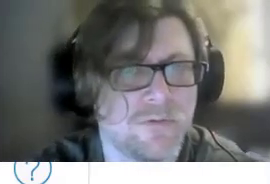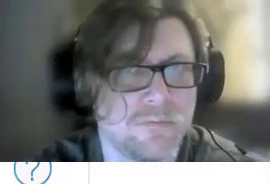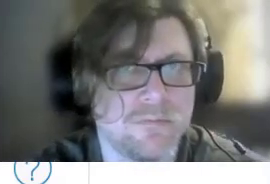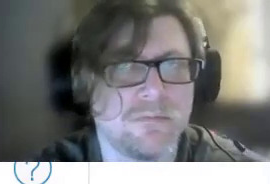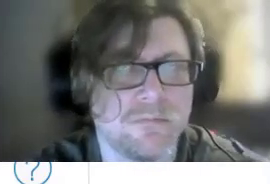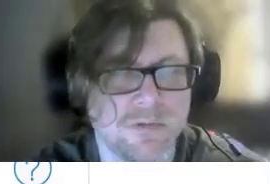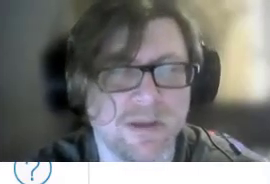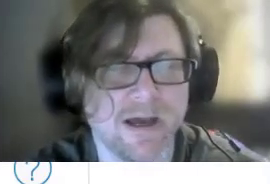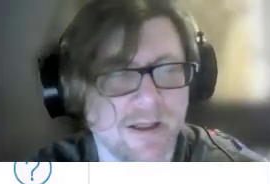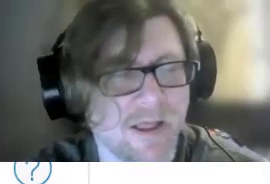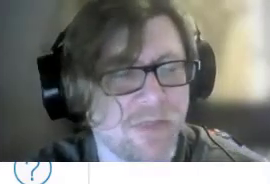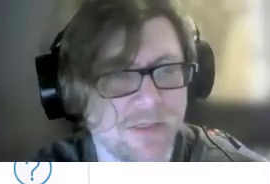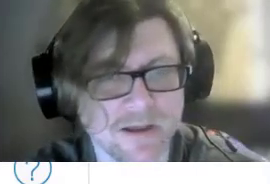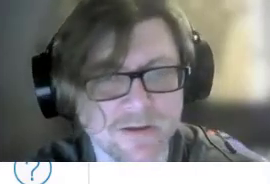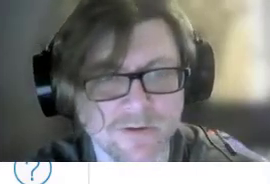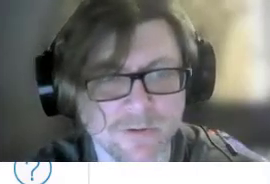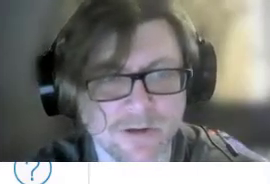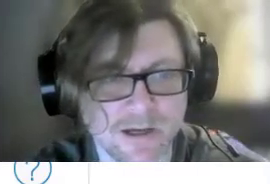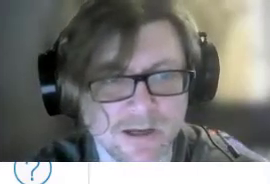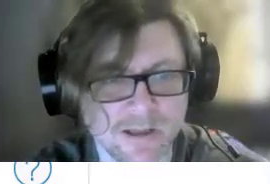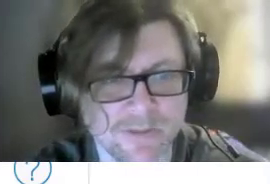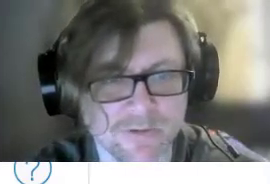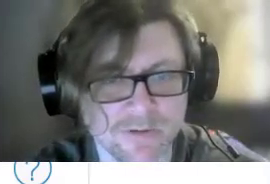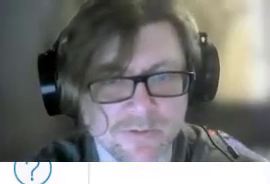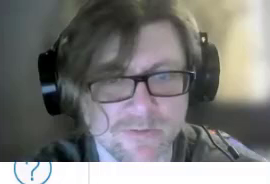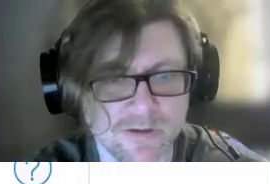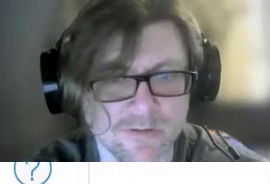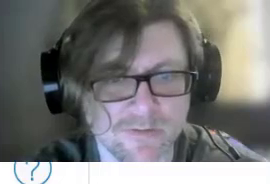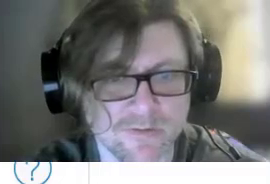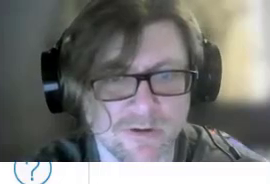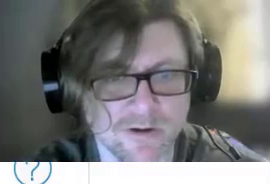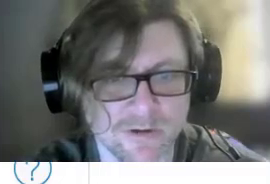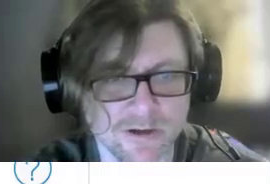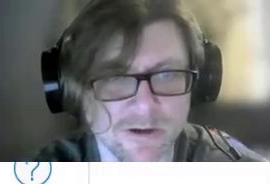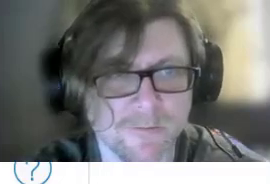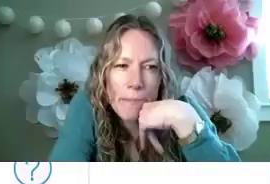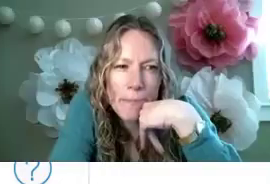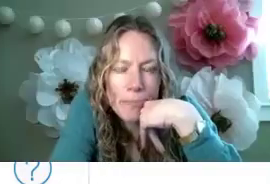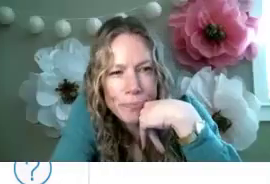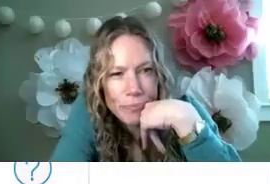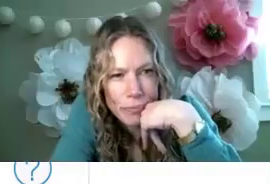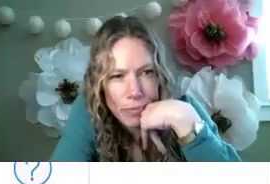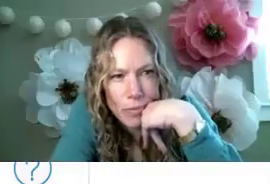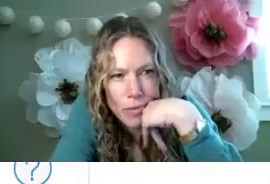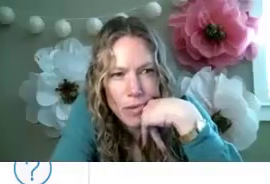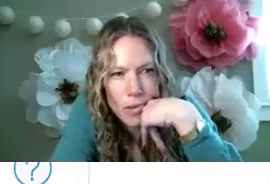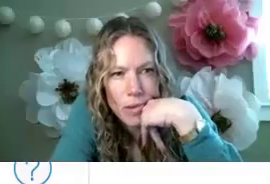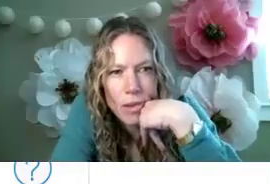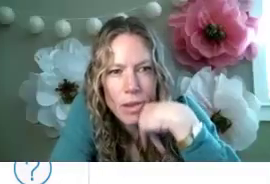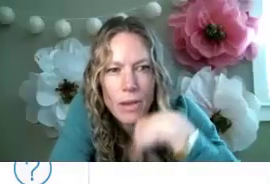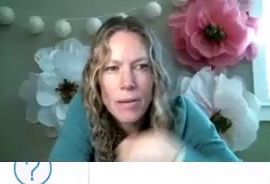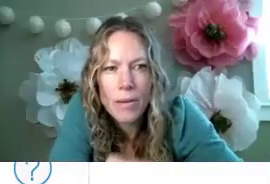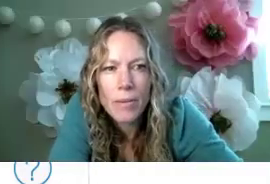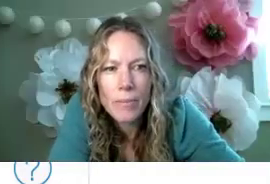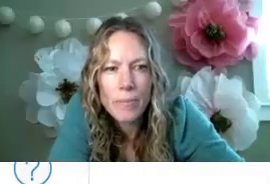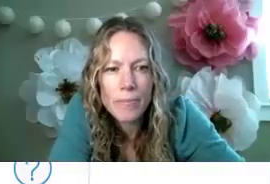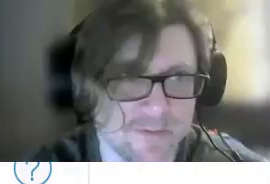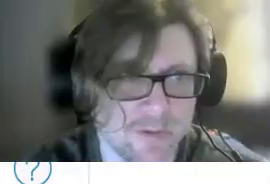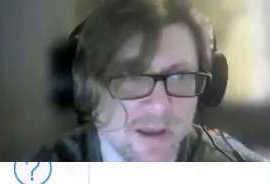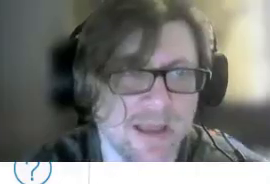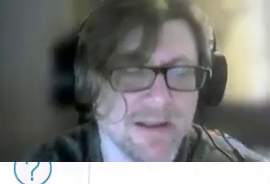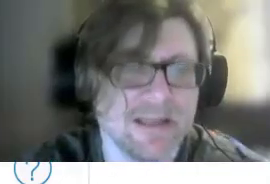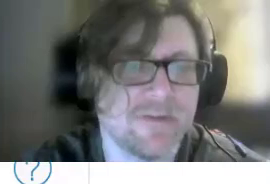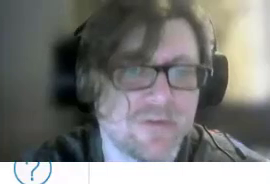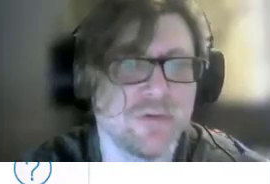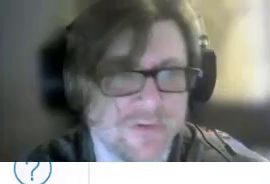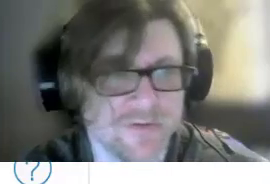what? Yeah, I think I understand what Heather is talking Why is about it here. bad? Why is click here bad, but visit this